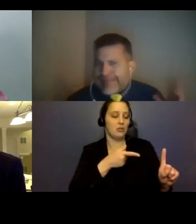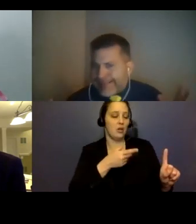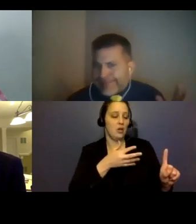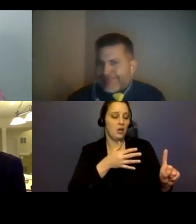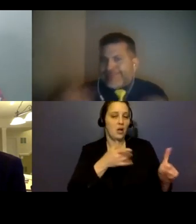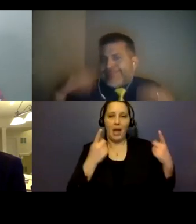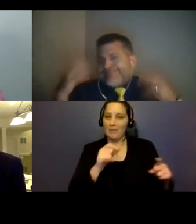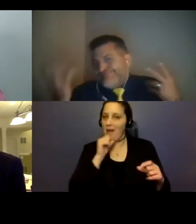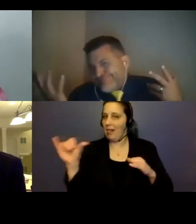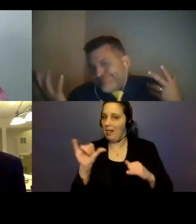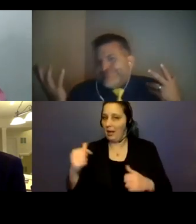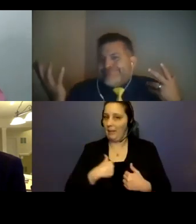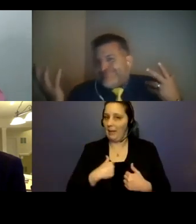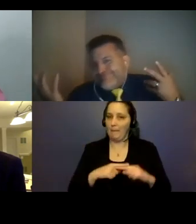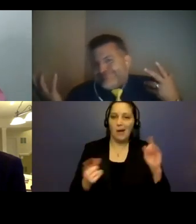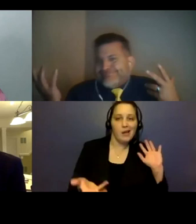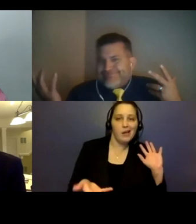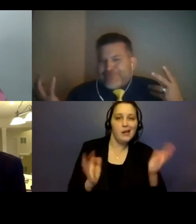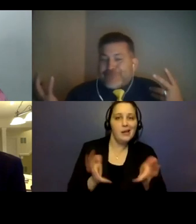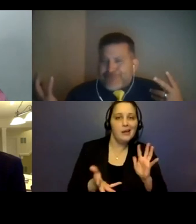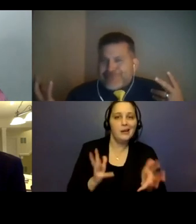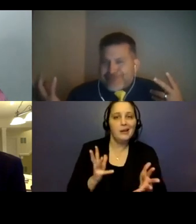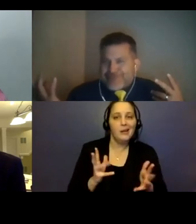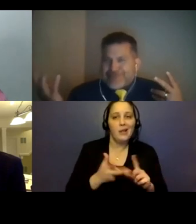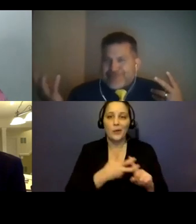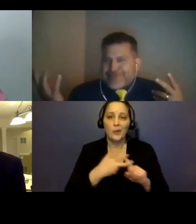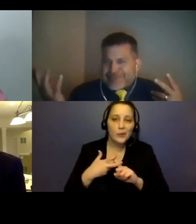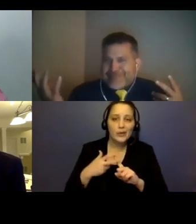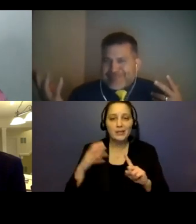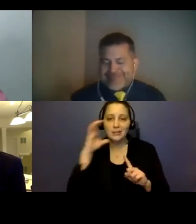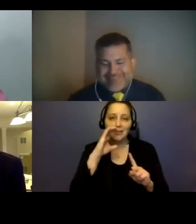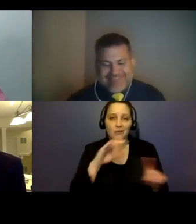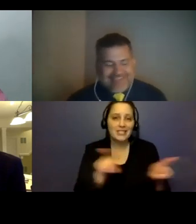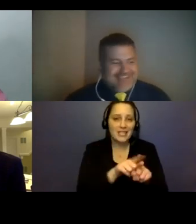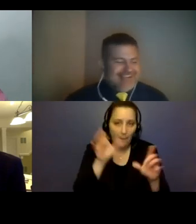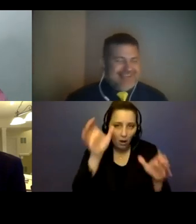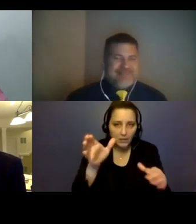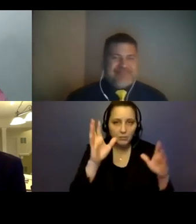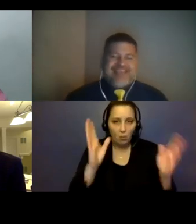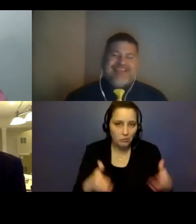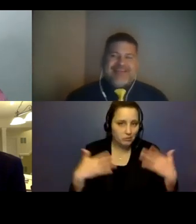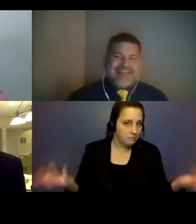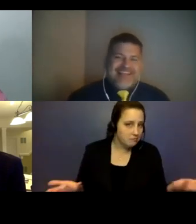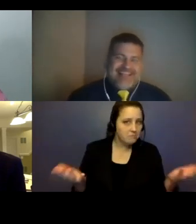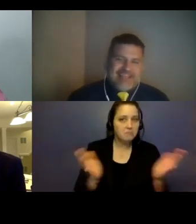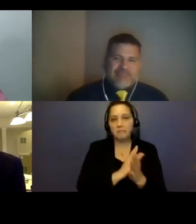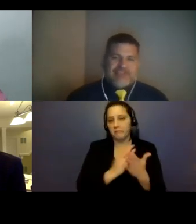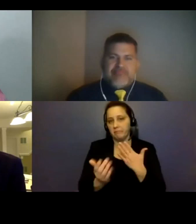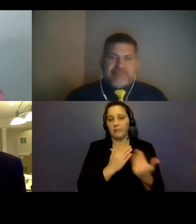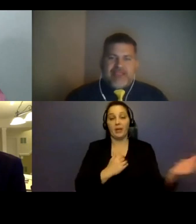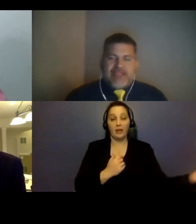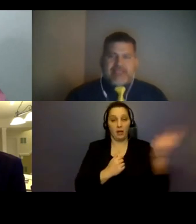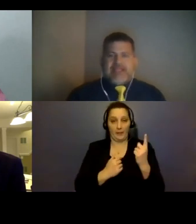not like me, but the recruiting station was looking for the same thing. Anyway, he comes